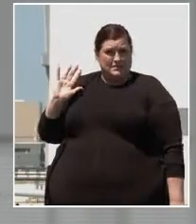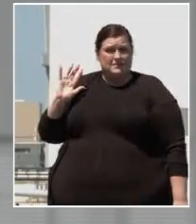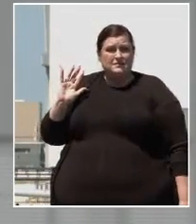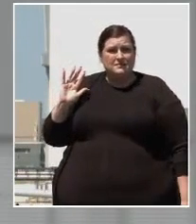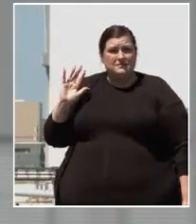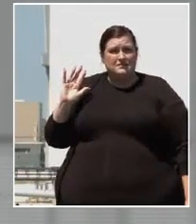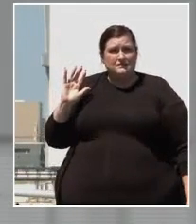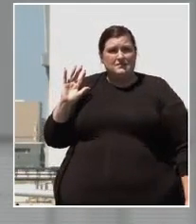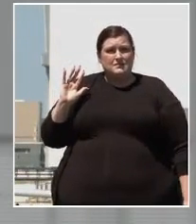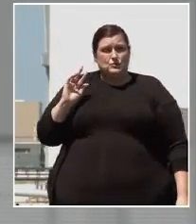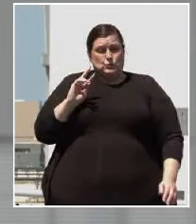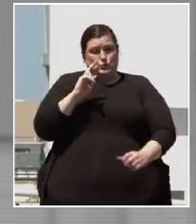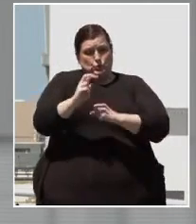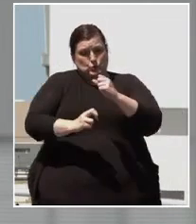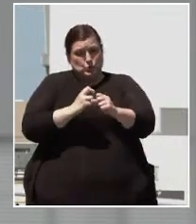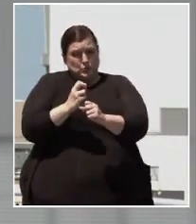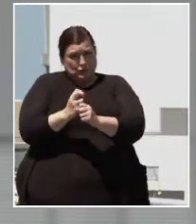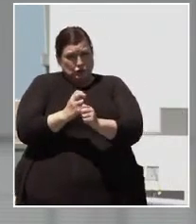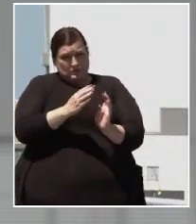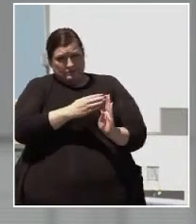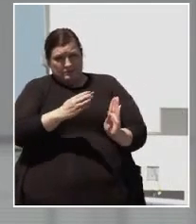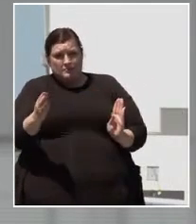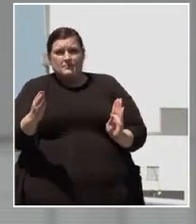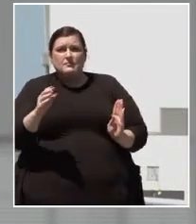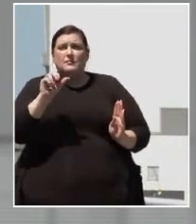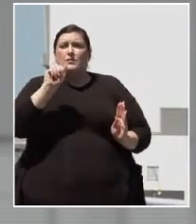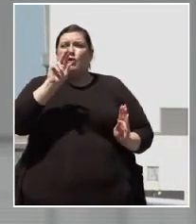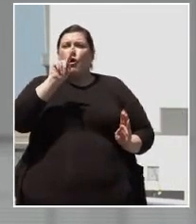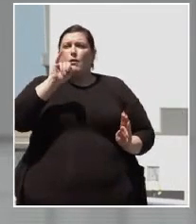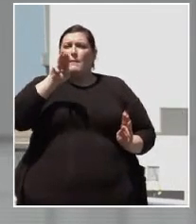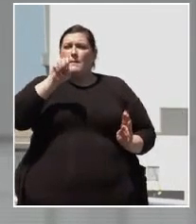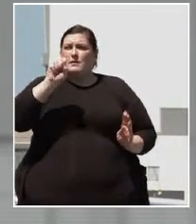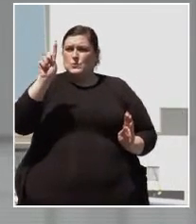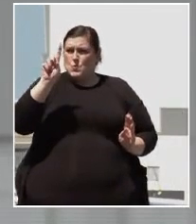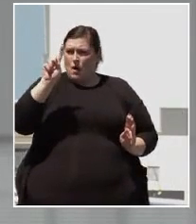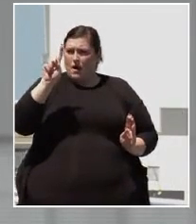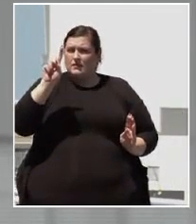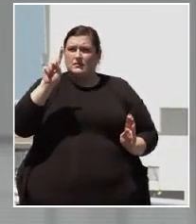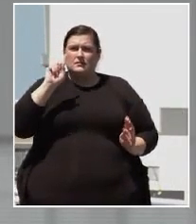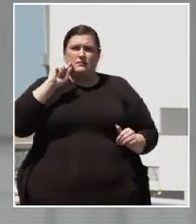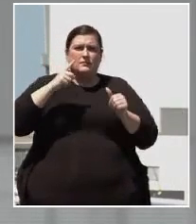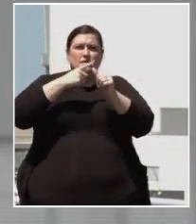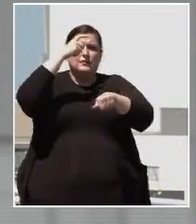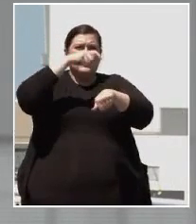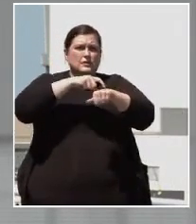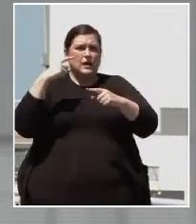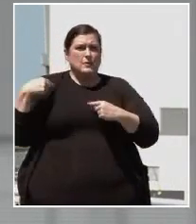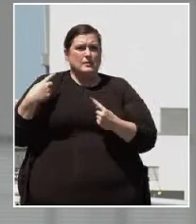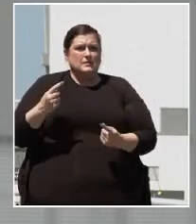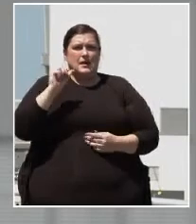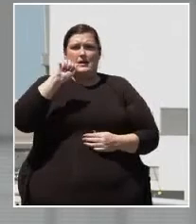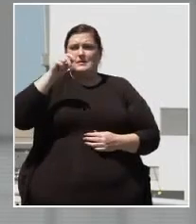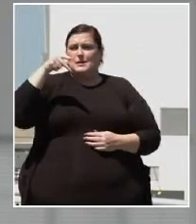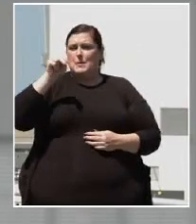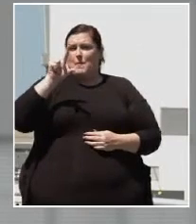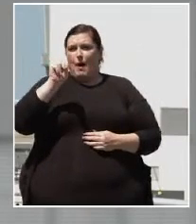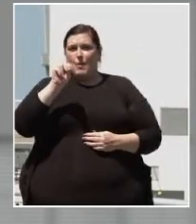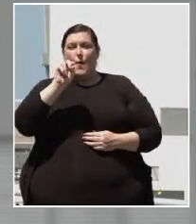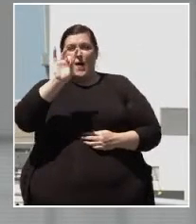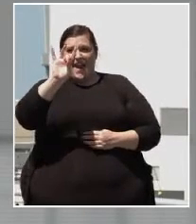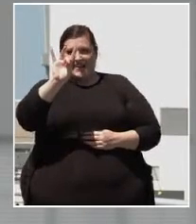years then from Artemis 1 for the first time since Apollo